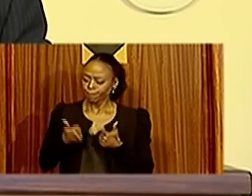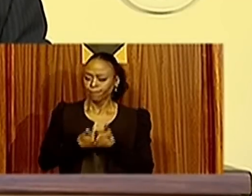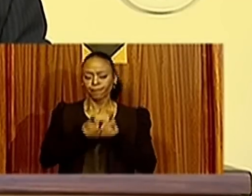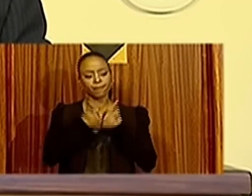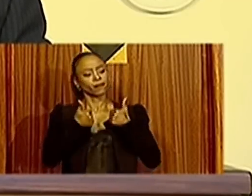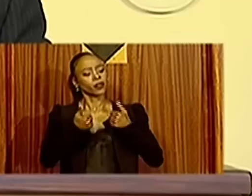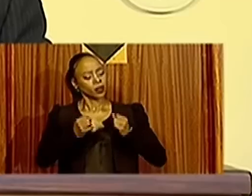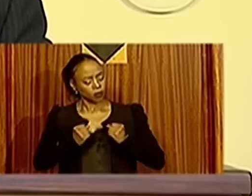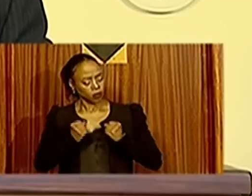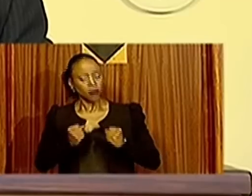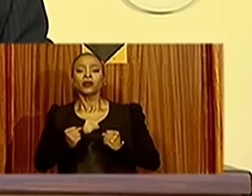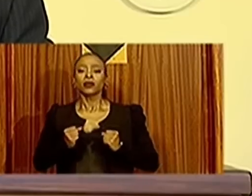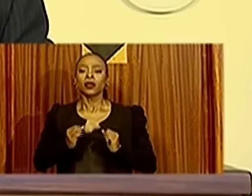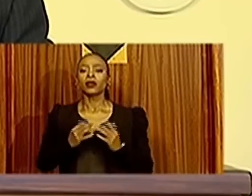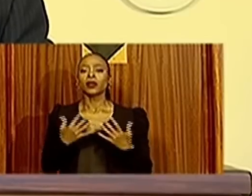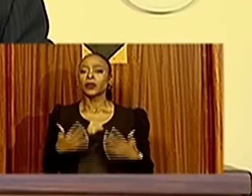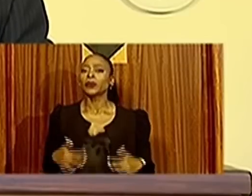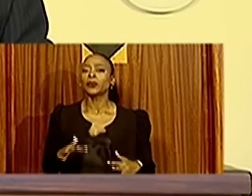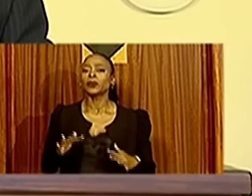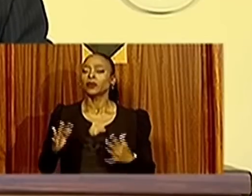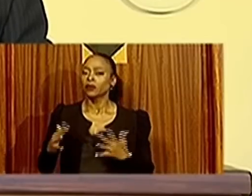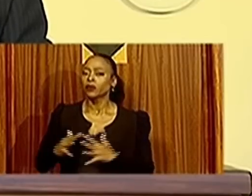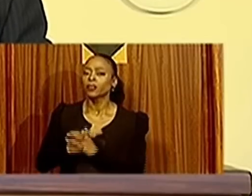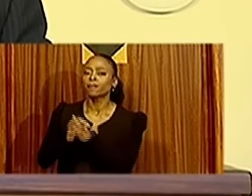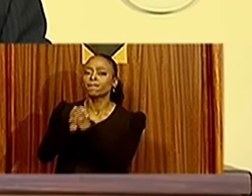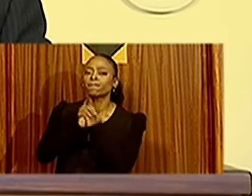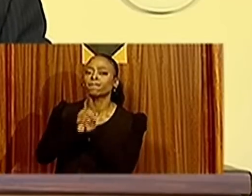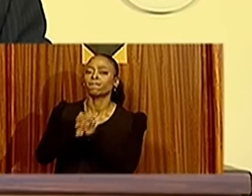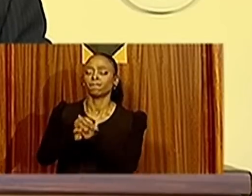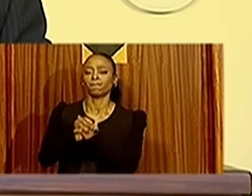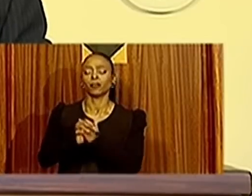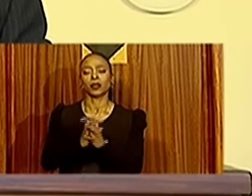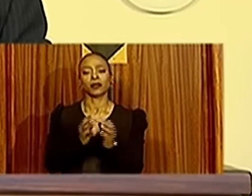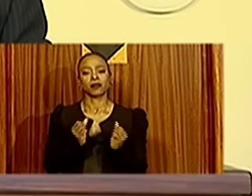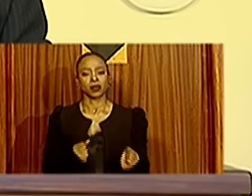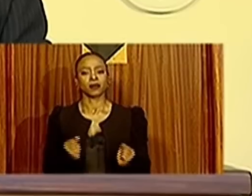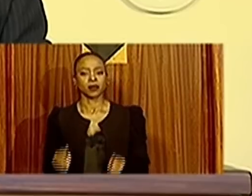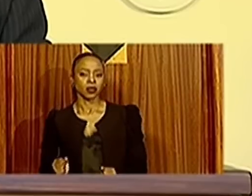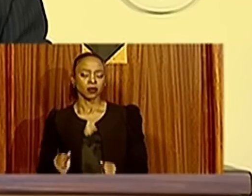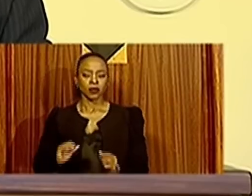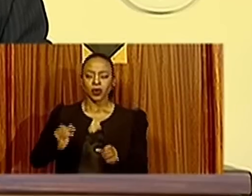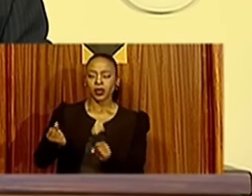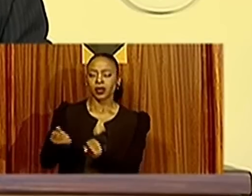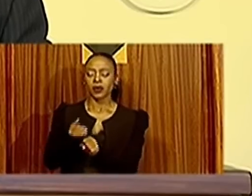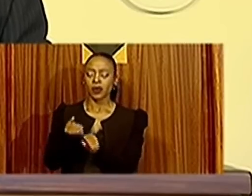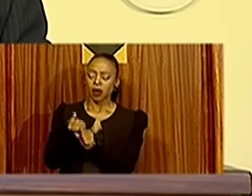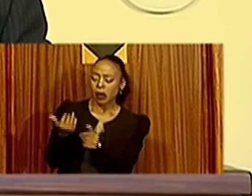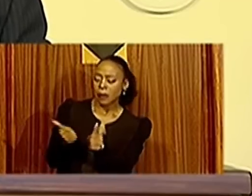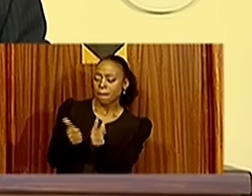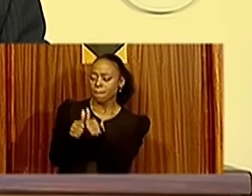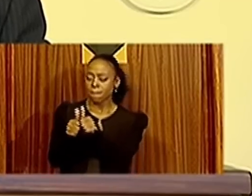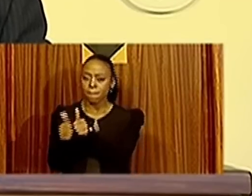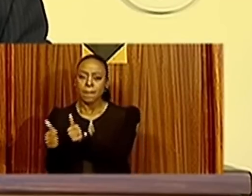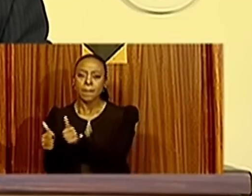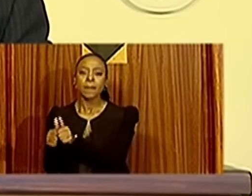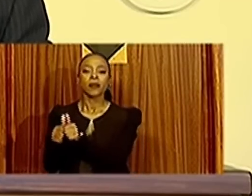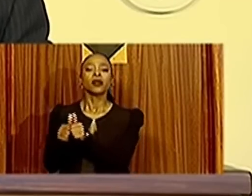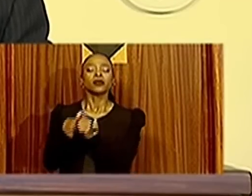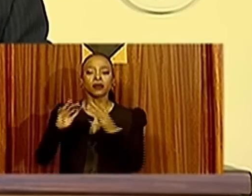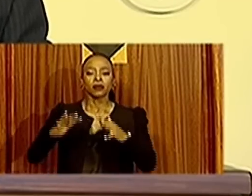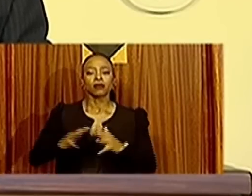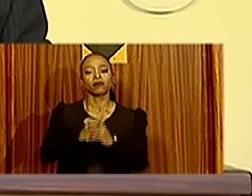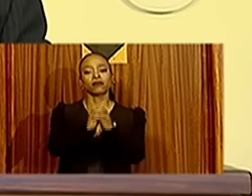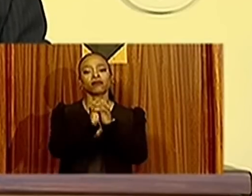challenges together. We have remained united. We have worked in partnership and in